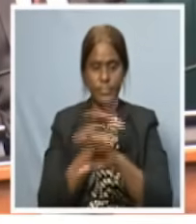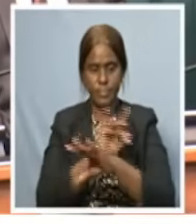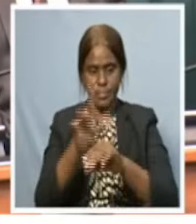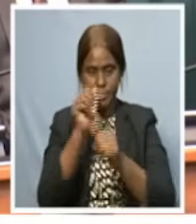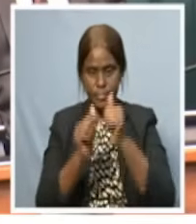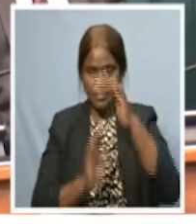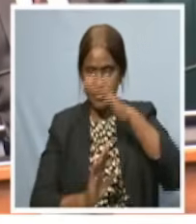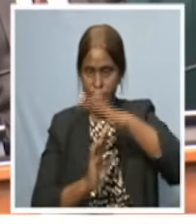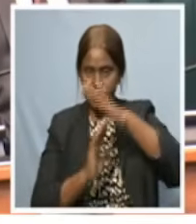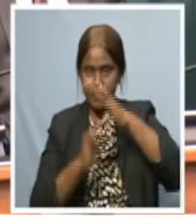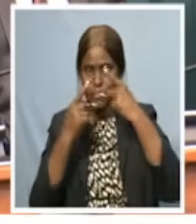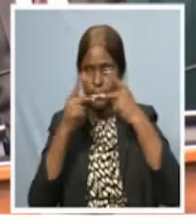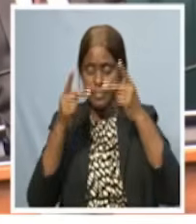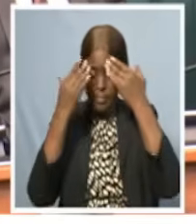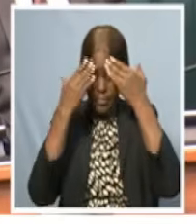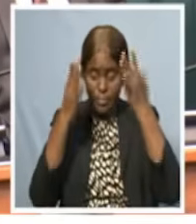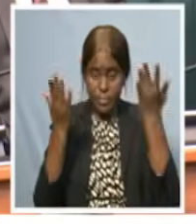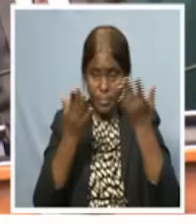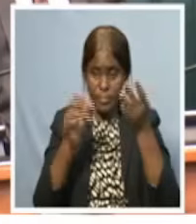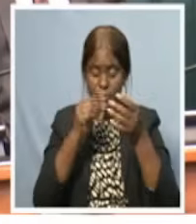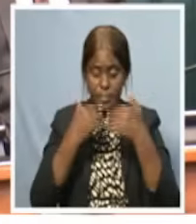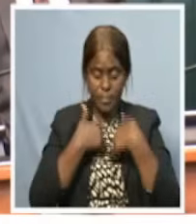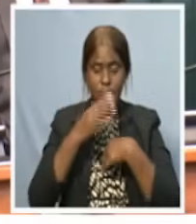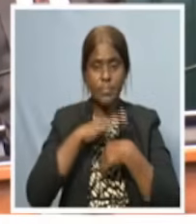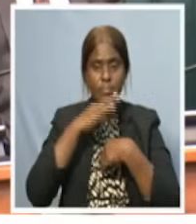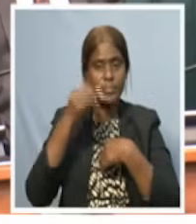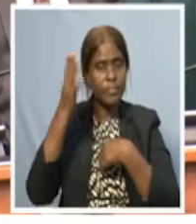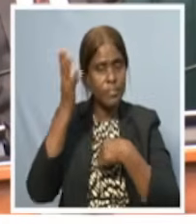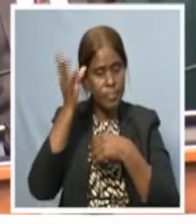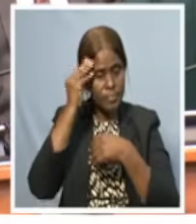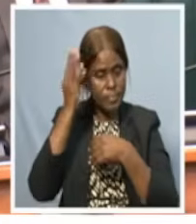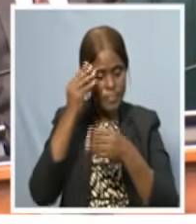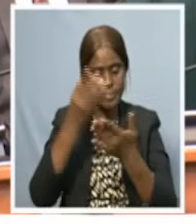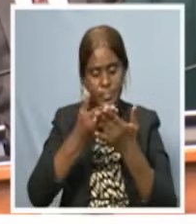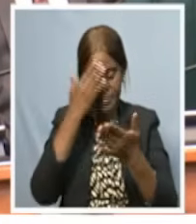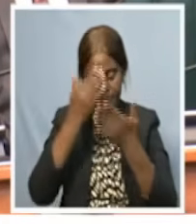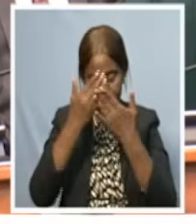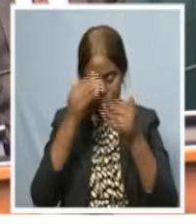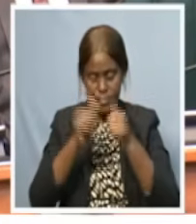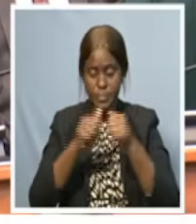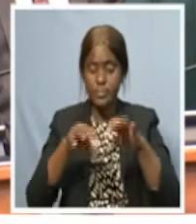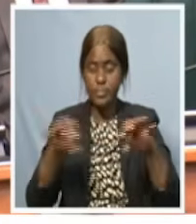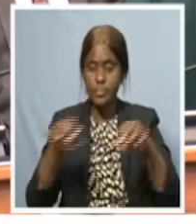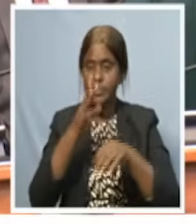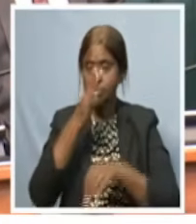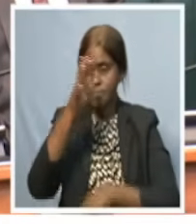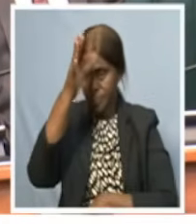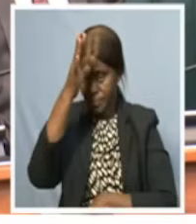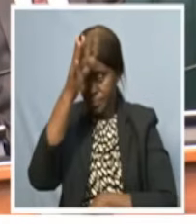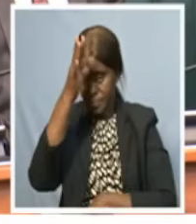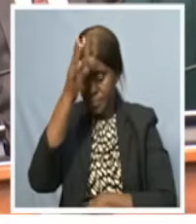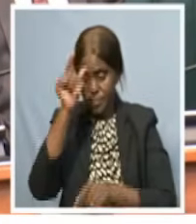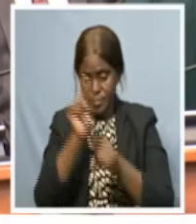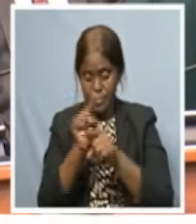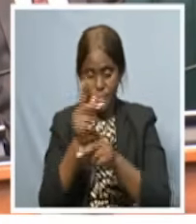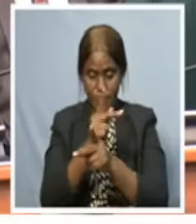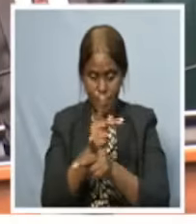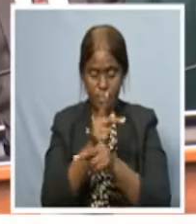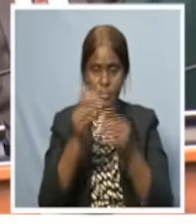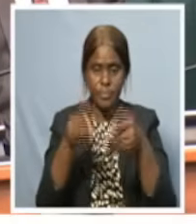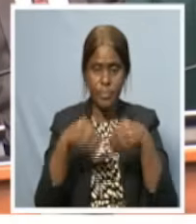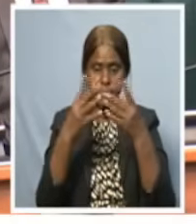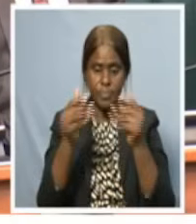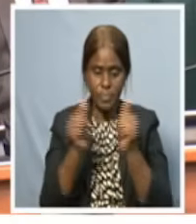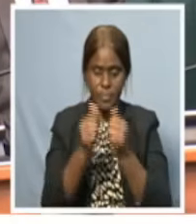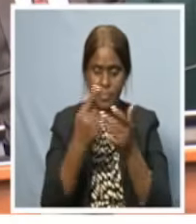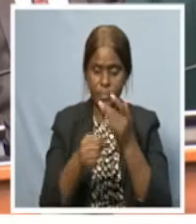to limited public awareness, inadequate digital literacy among children, parents, and caregivers,